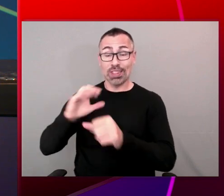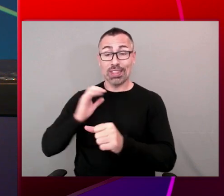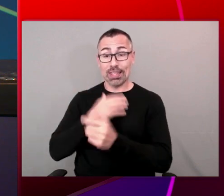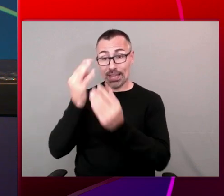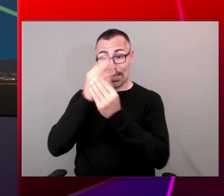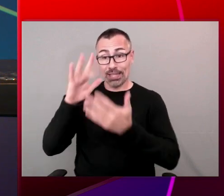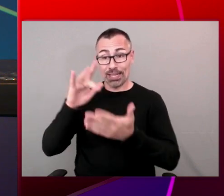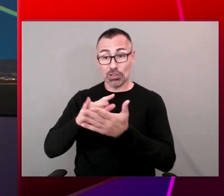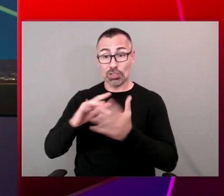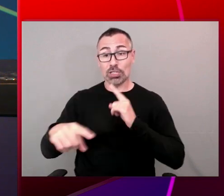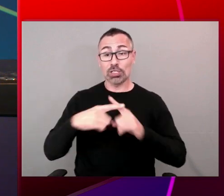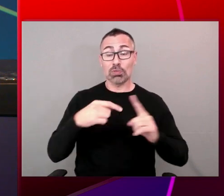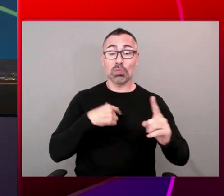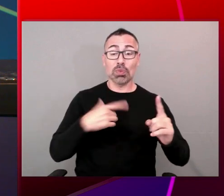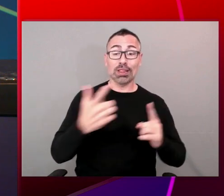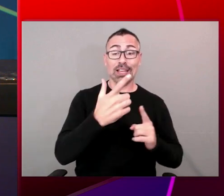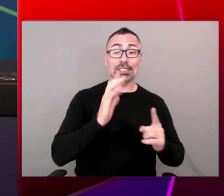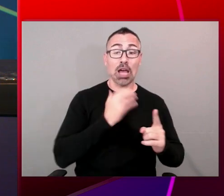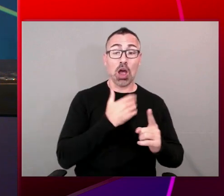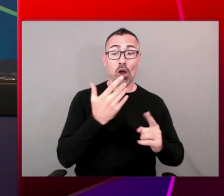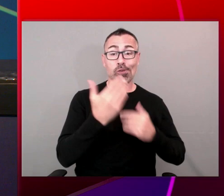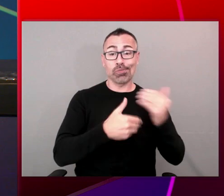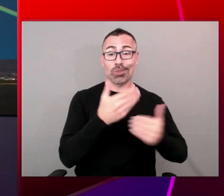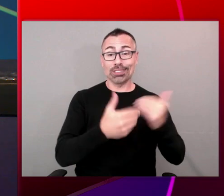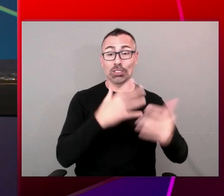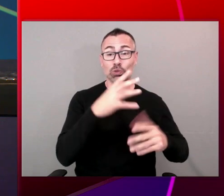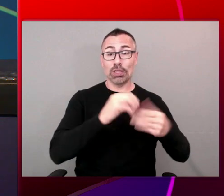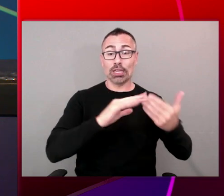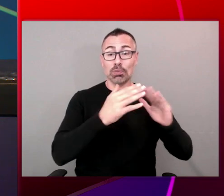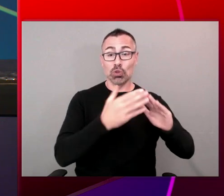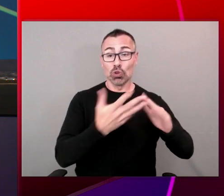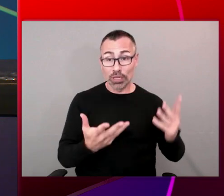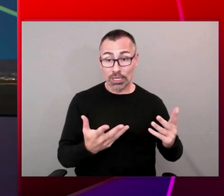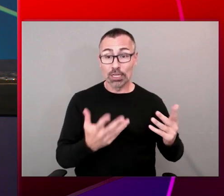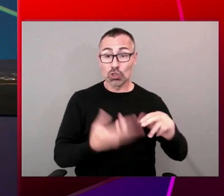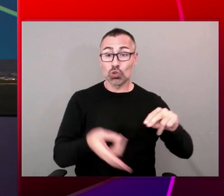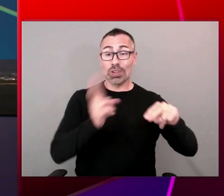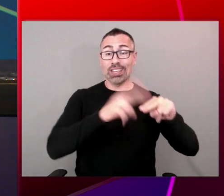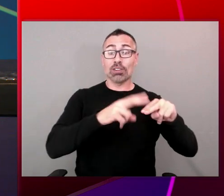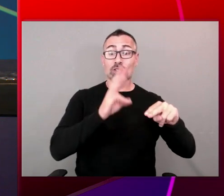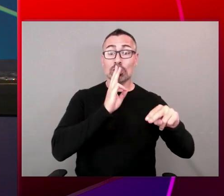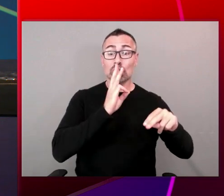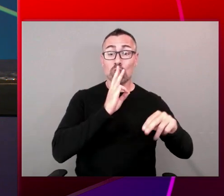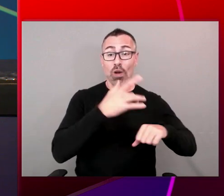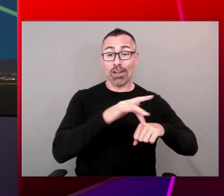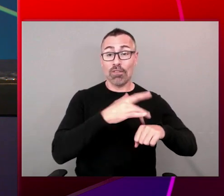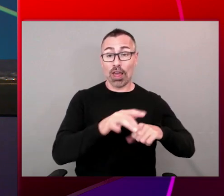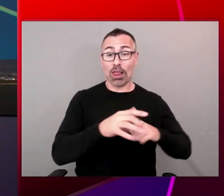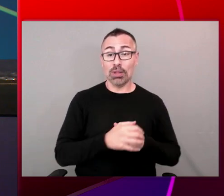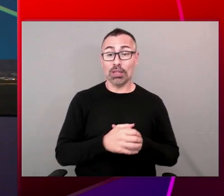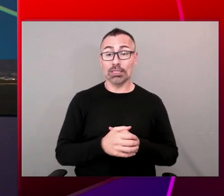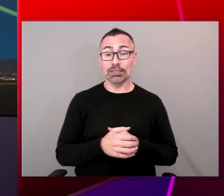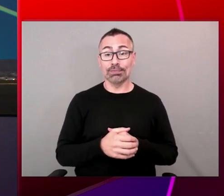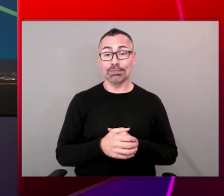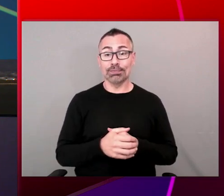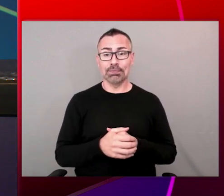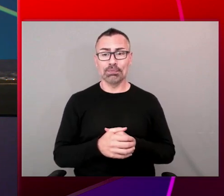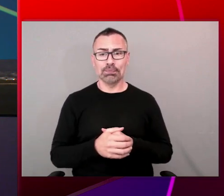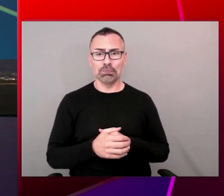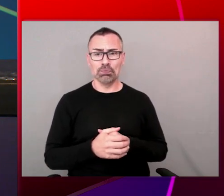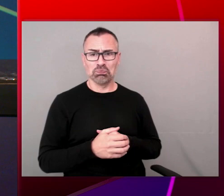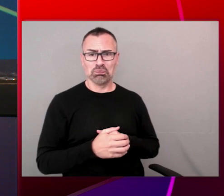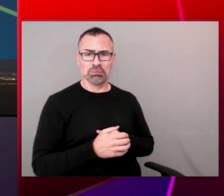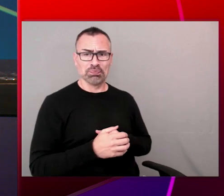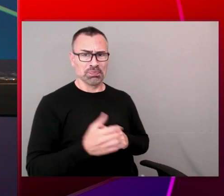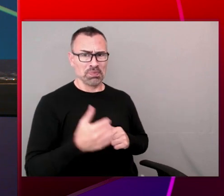water availability. So I guess walk us through a little bit about what this water is doing, because I think about my computer here. There's no